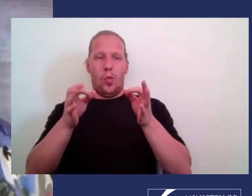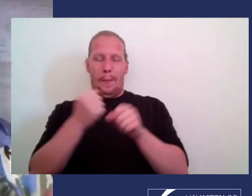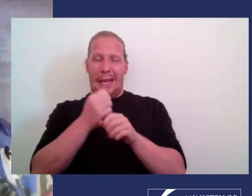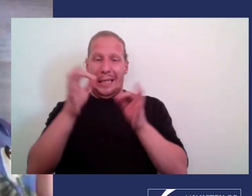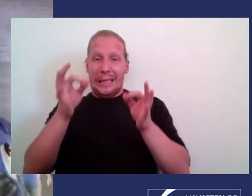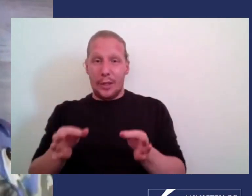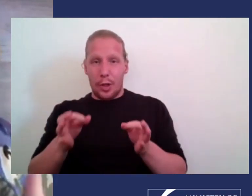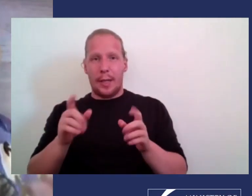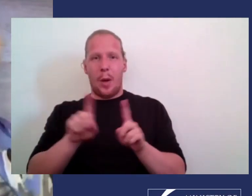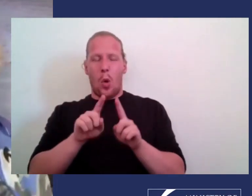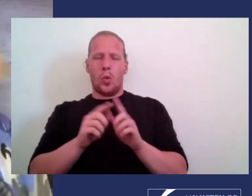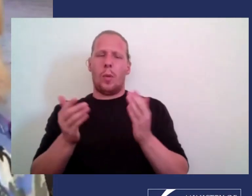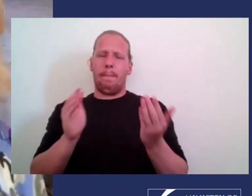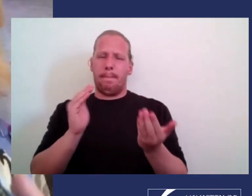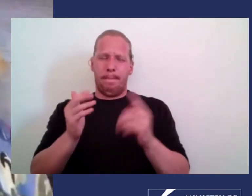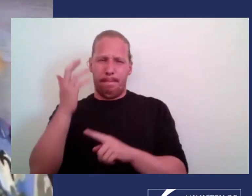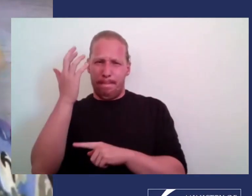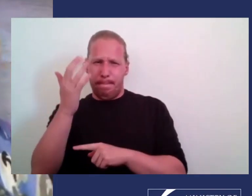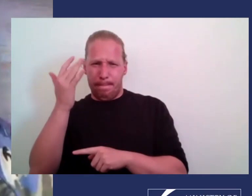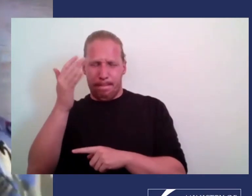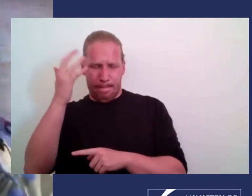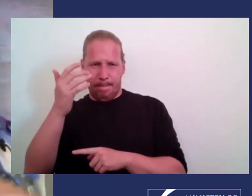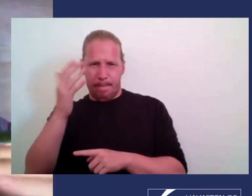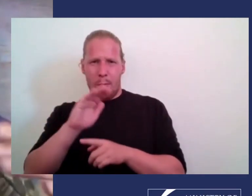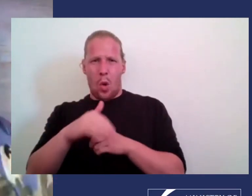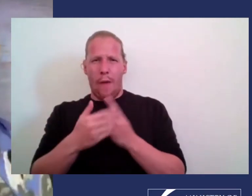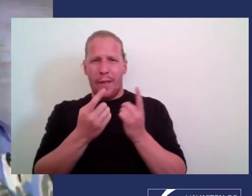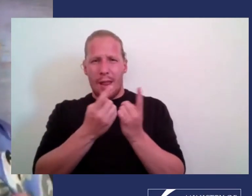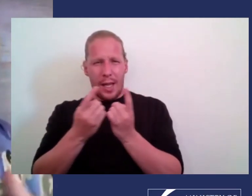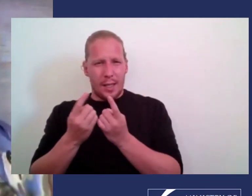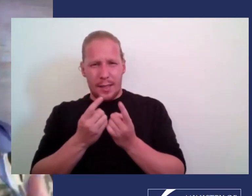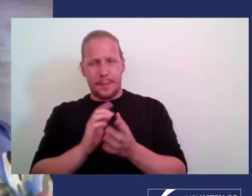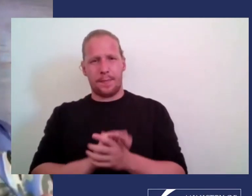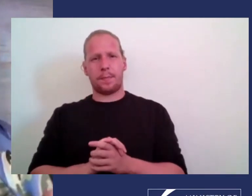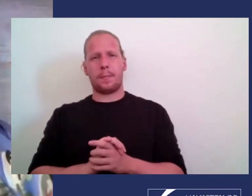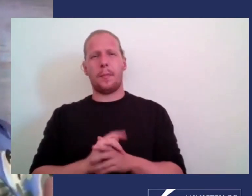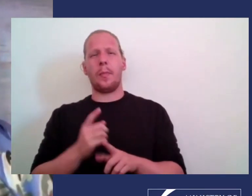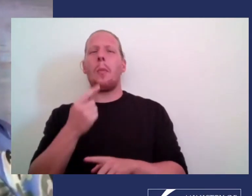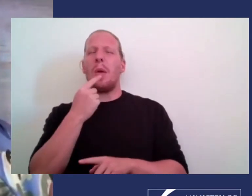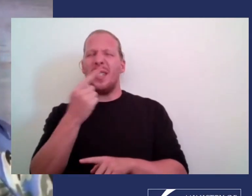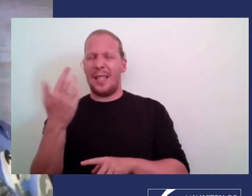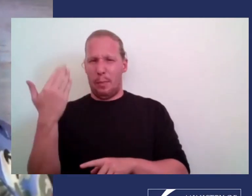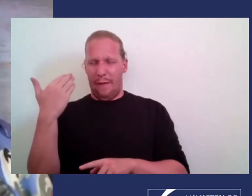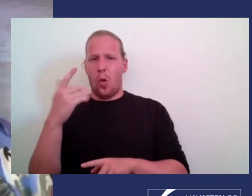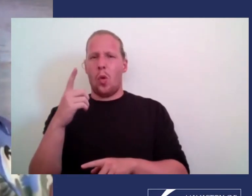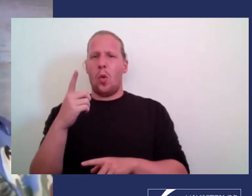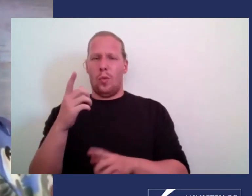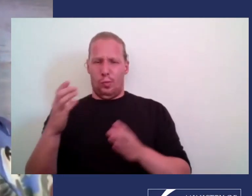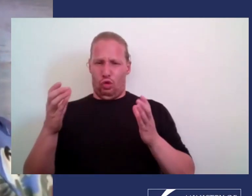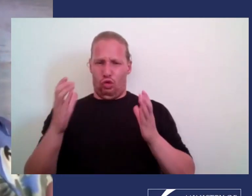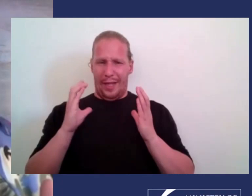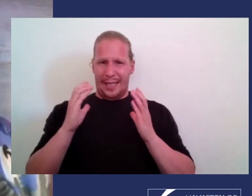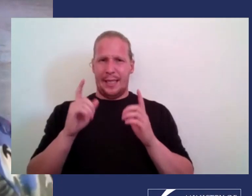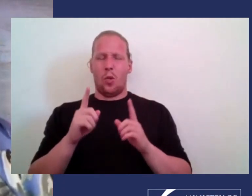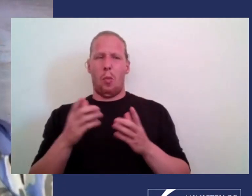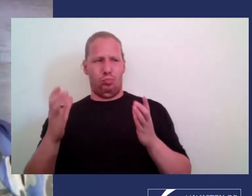things up as we might prefer to do, but we are, as I said at the beginning, we're under so much stress and pressure.